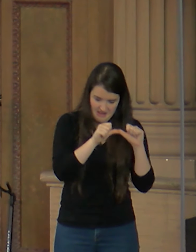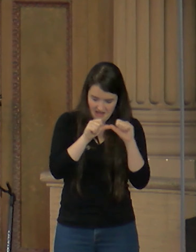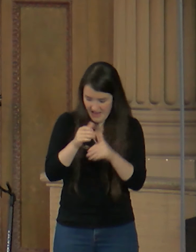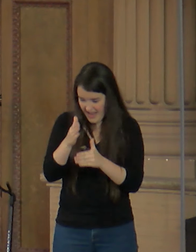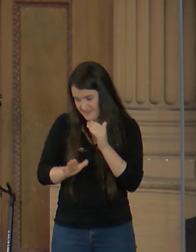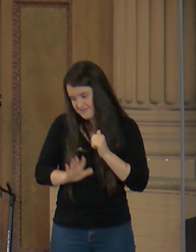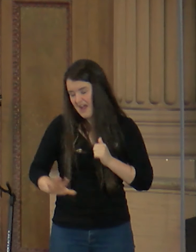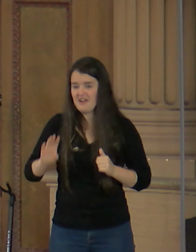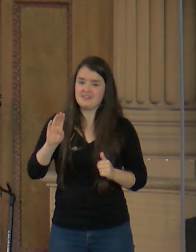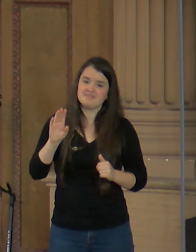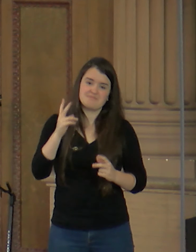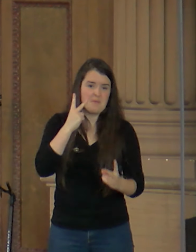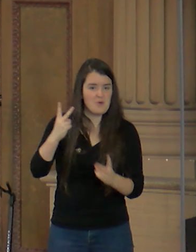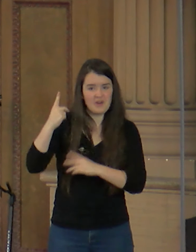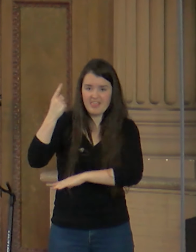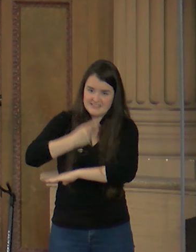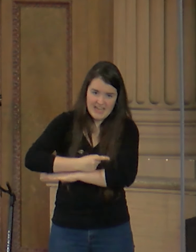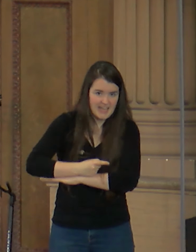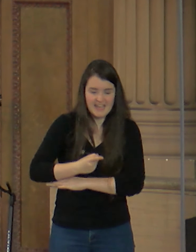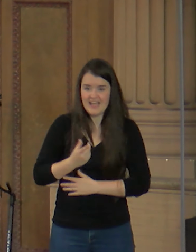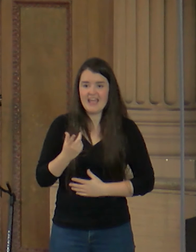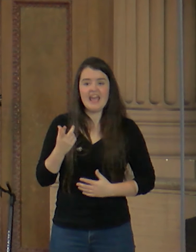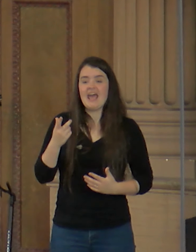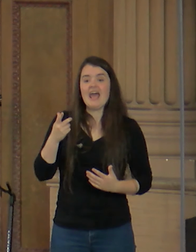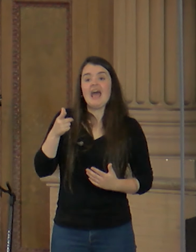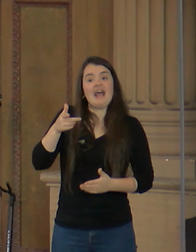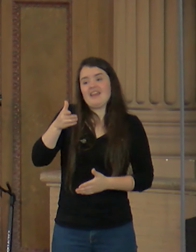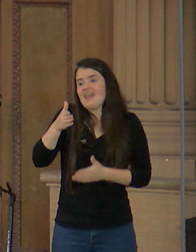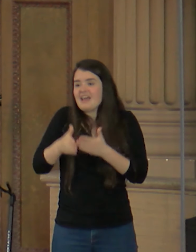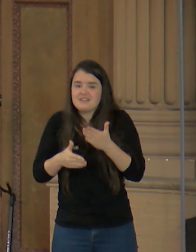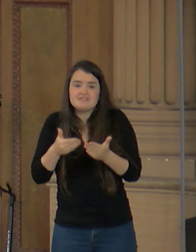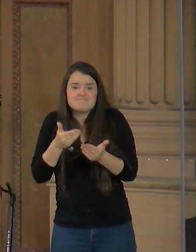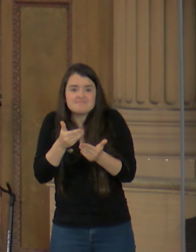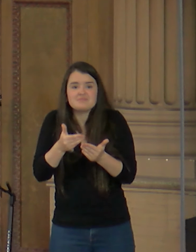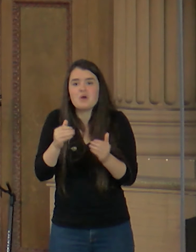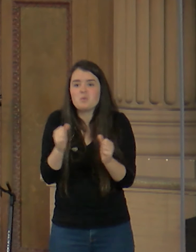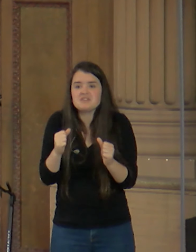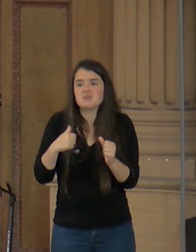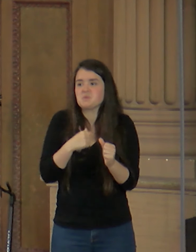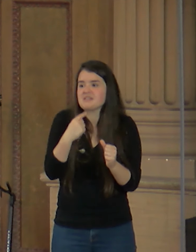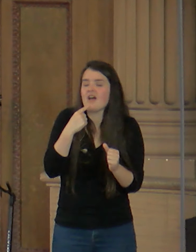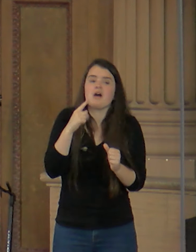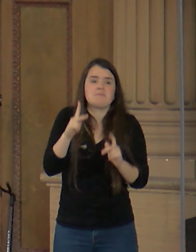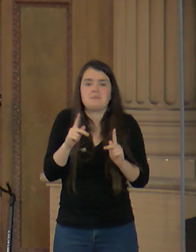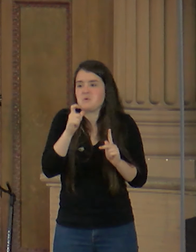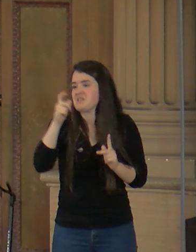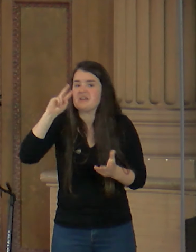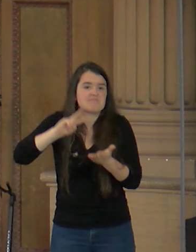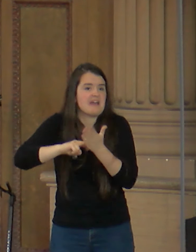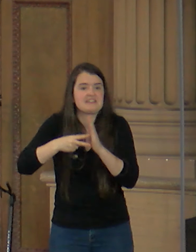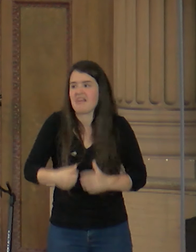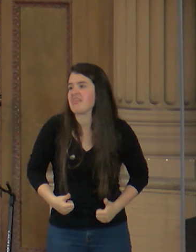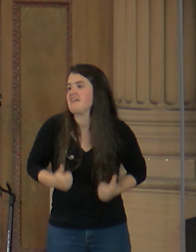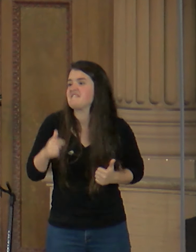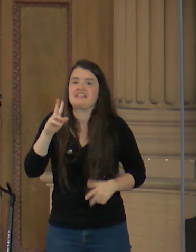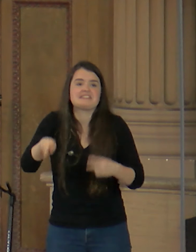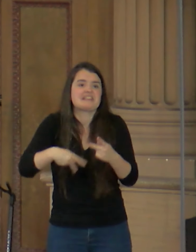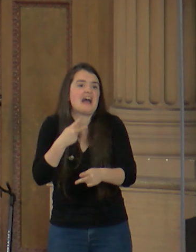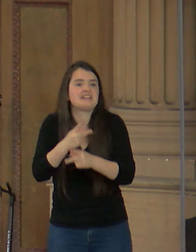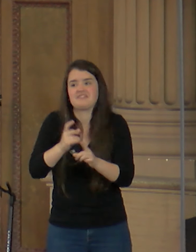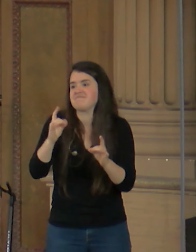then we start saying things toward the end of winter like, people were not meant to live in a climate like this. Like, whose